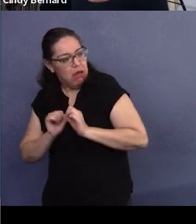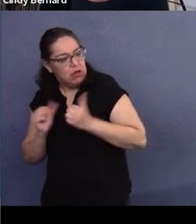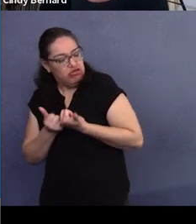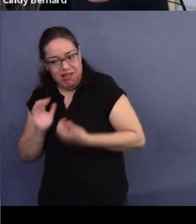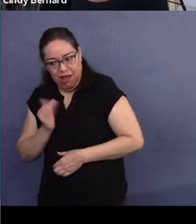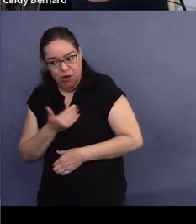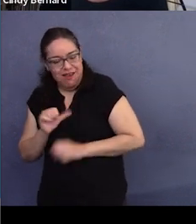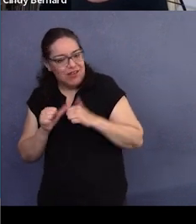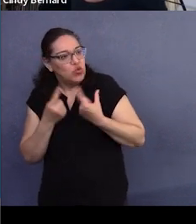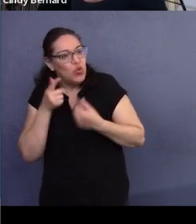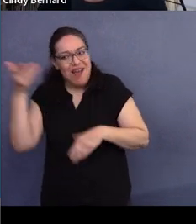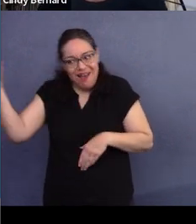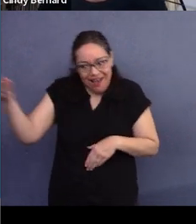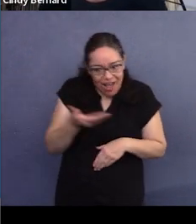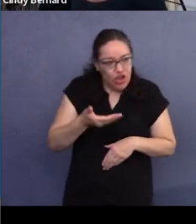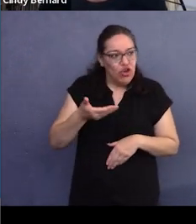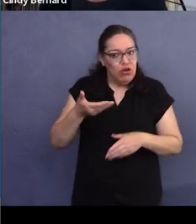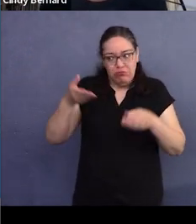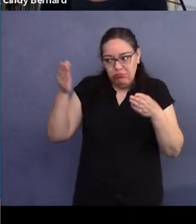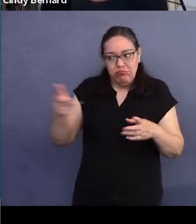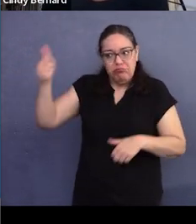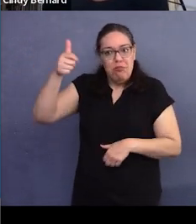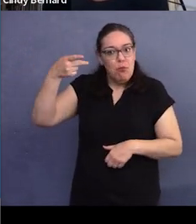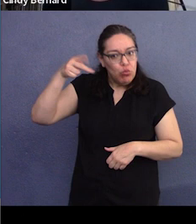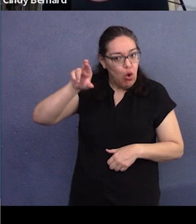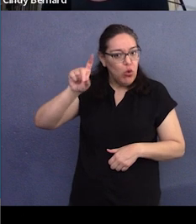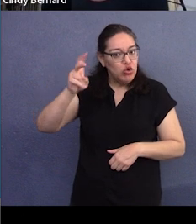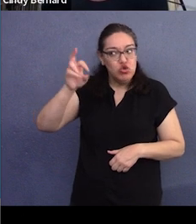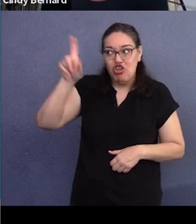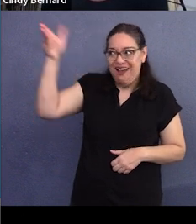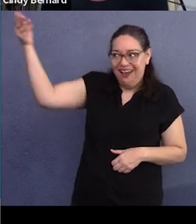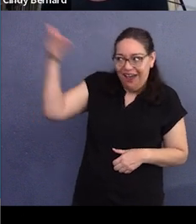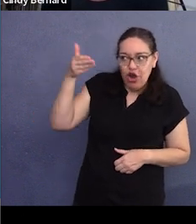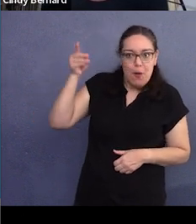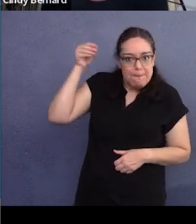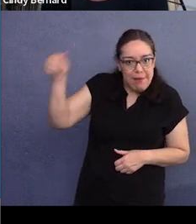we have to hire an overall producer because we're all volunteers. So